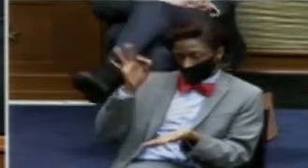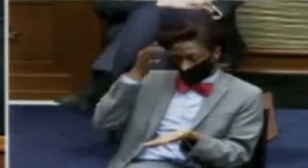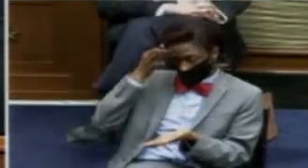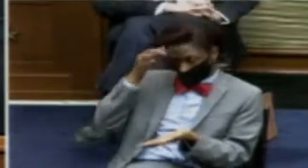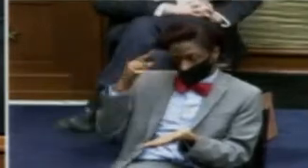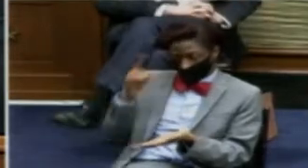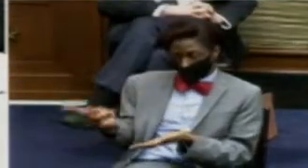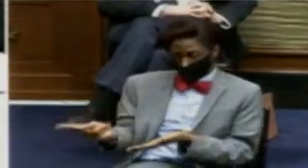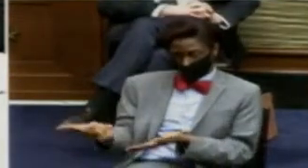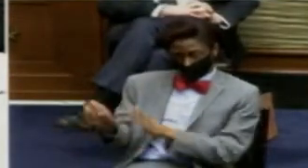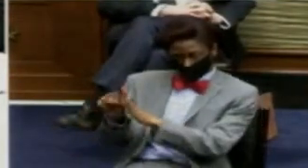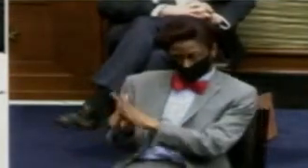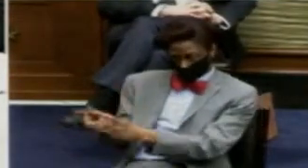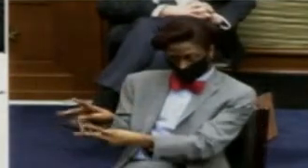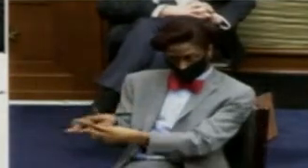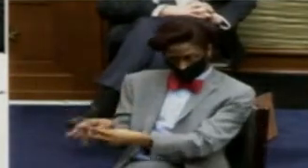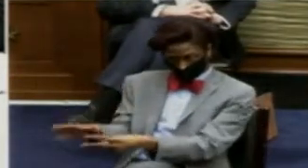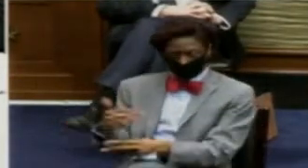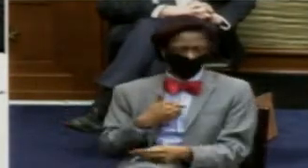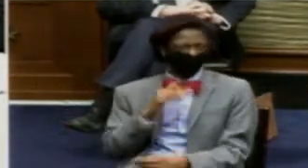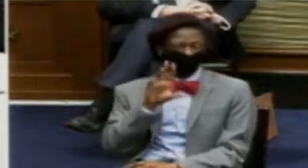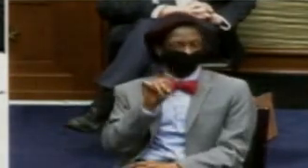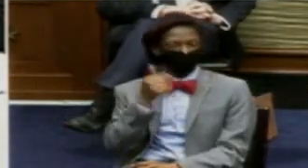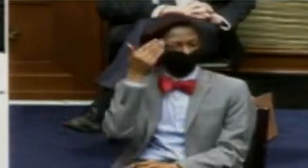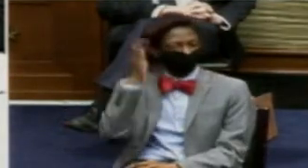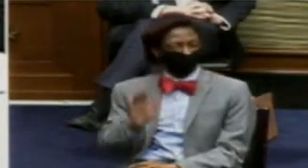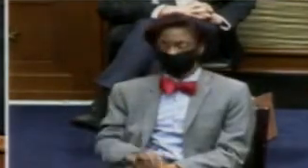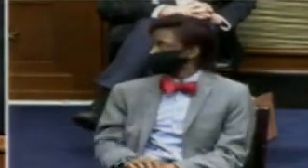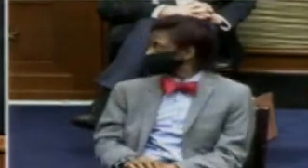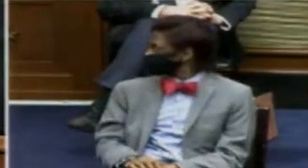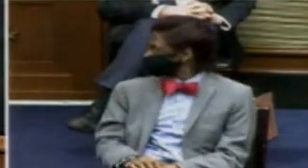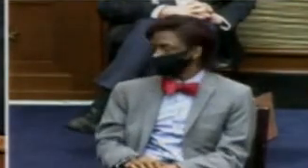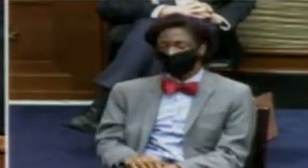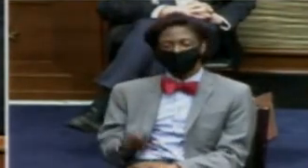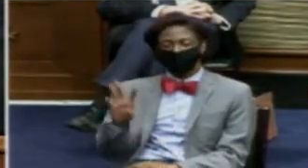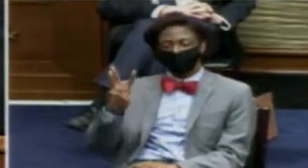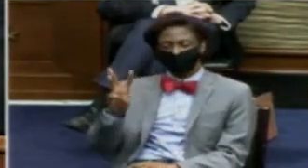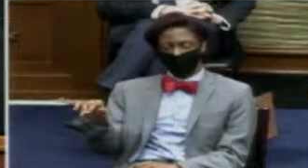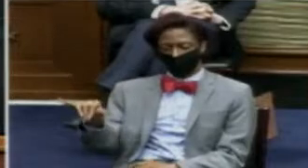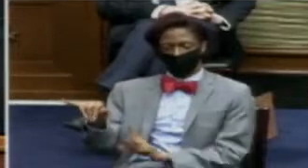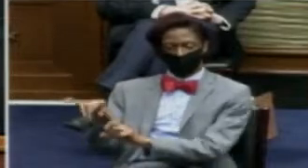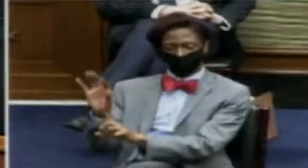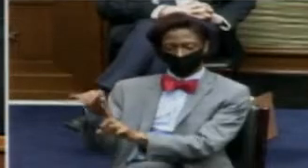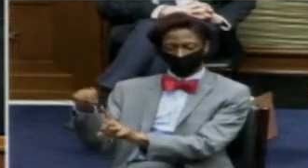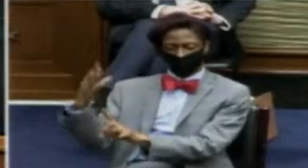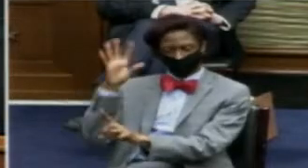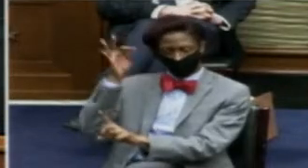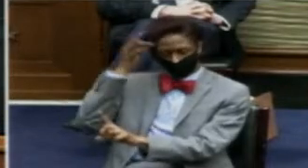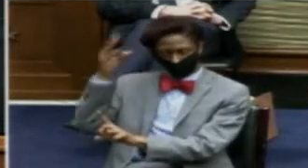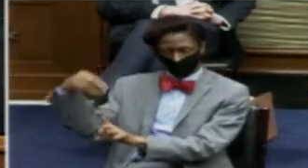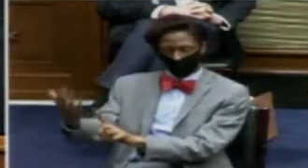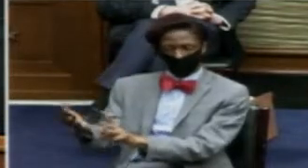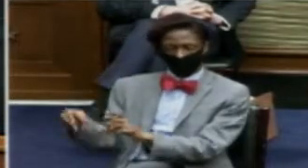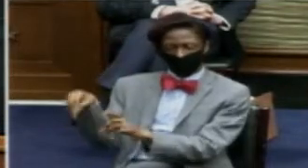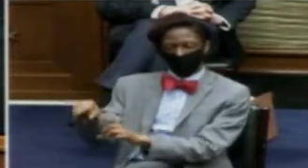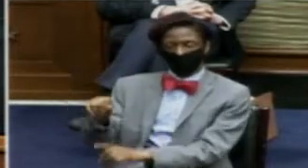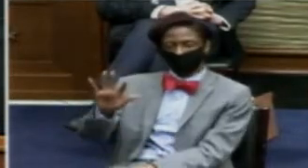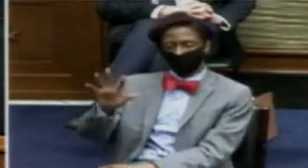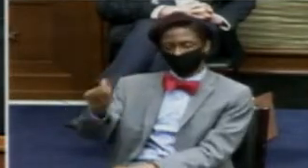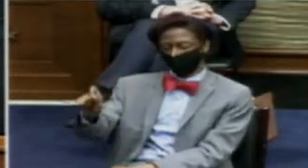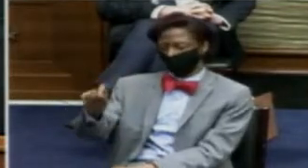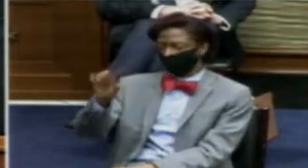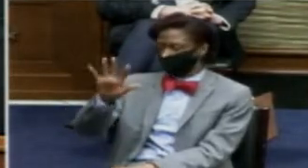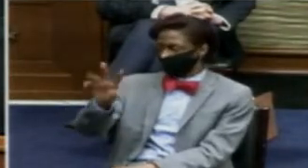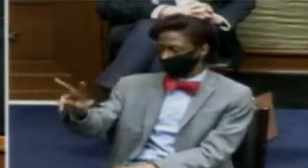chance? I do not. Wyoming, the federal government pays for 52.6% of